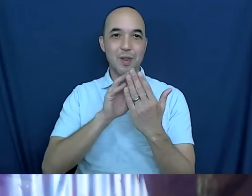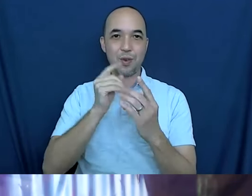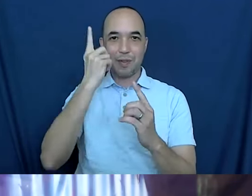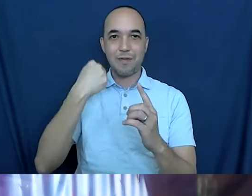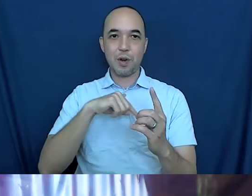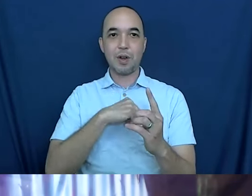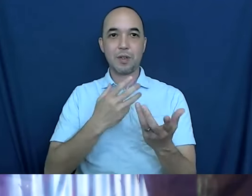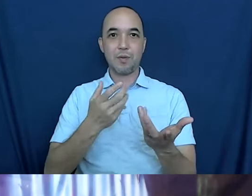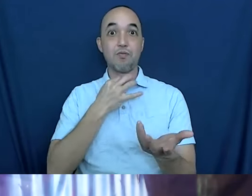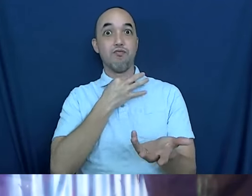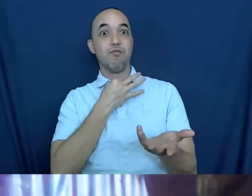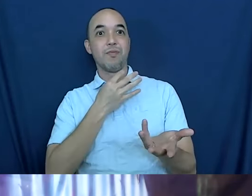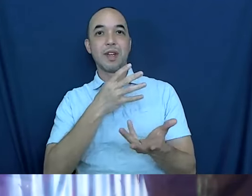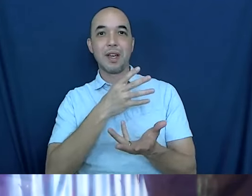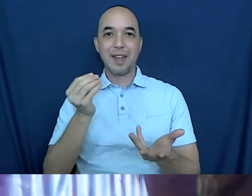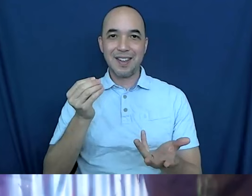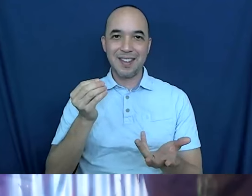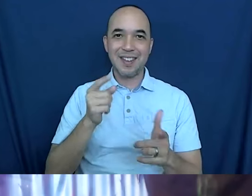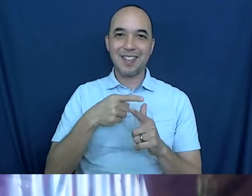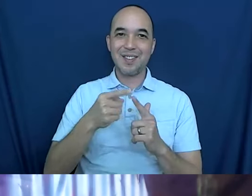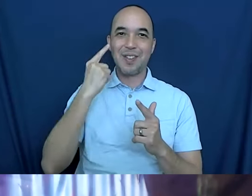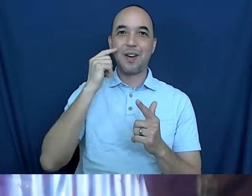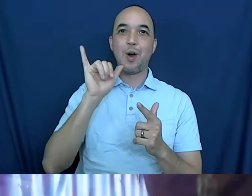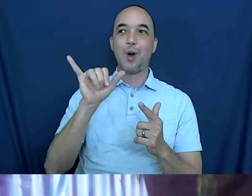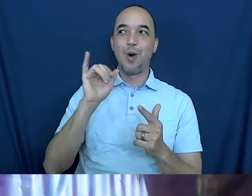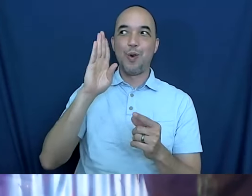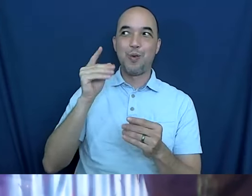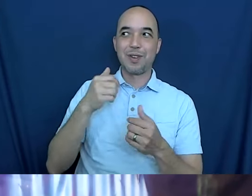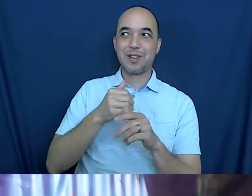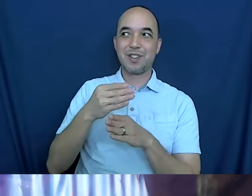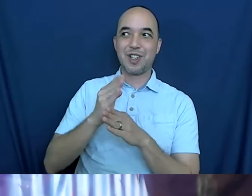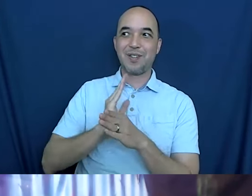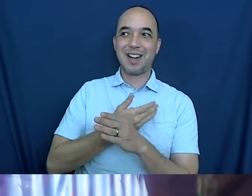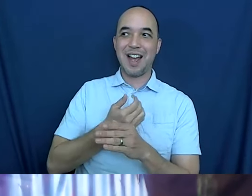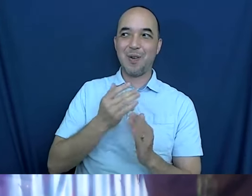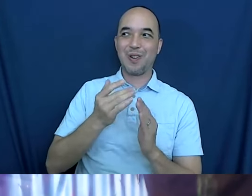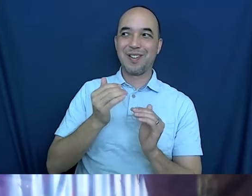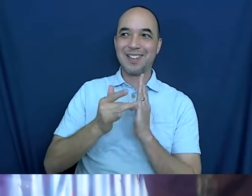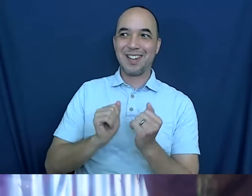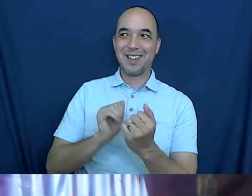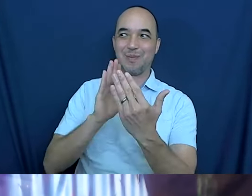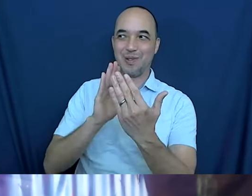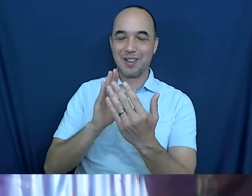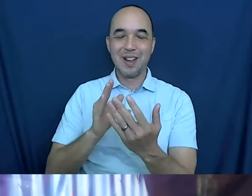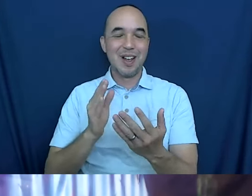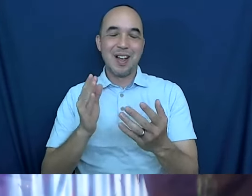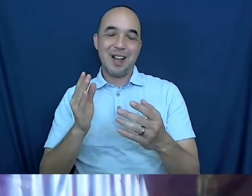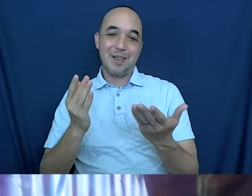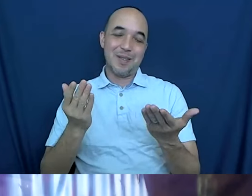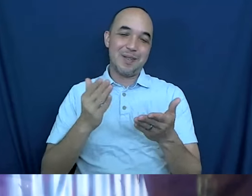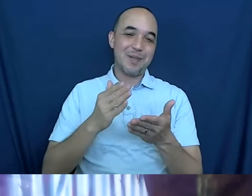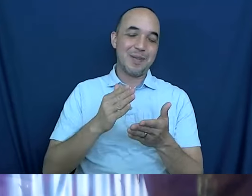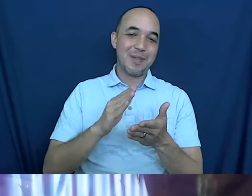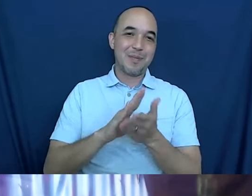then we realized, wow, we're going to be giving away some of these sort of techniques and, you know, sort of open sourcing this a little bit more. There is a puzzle we